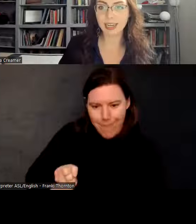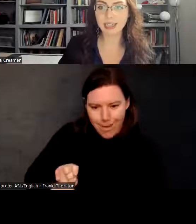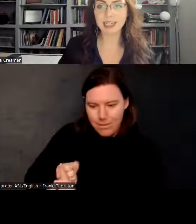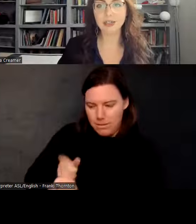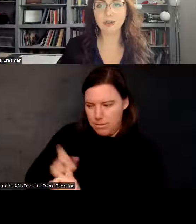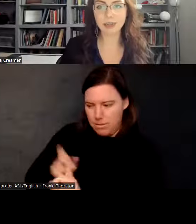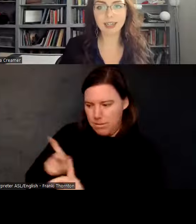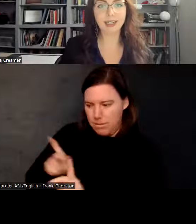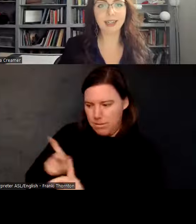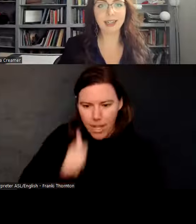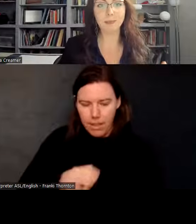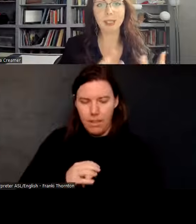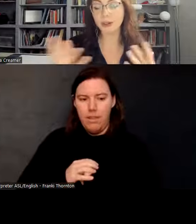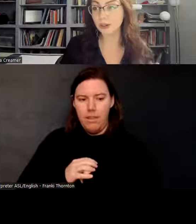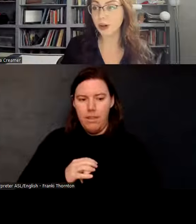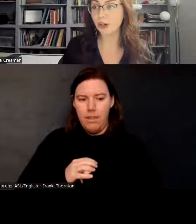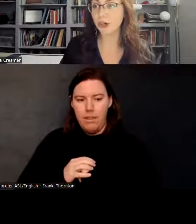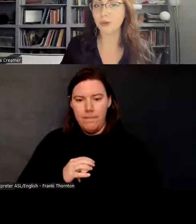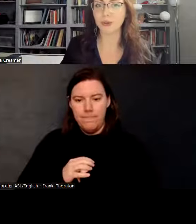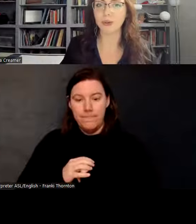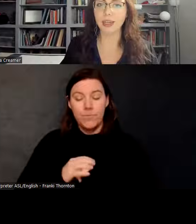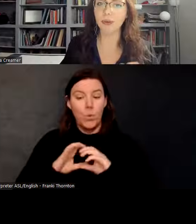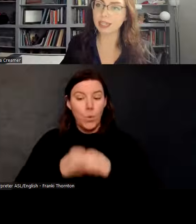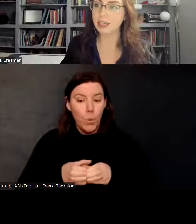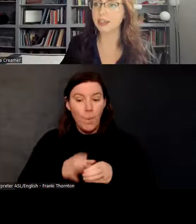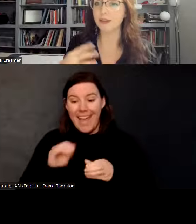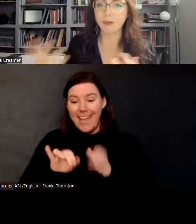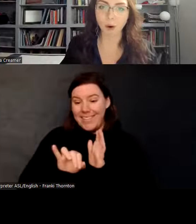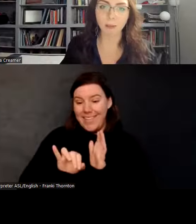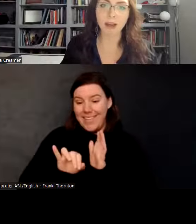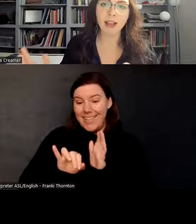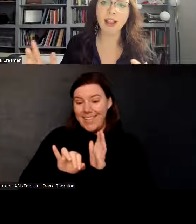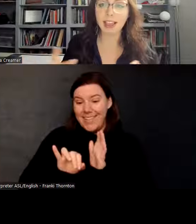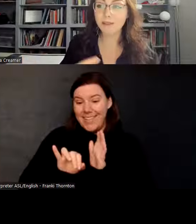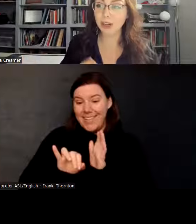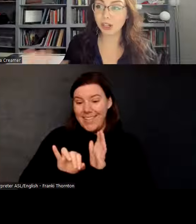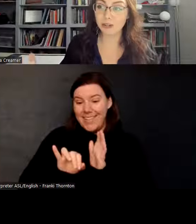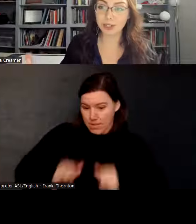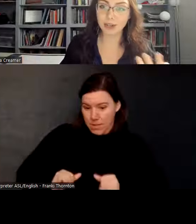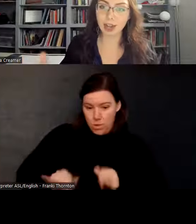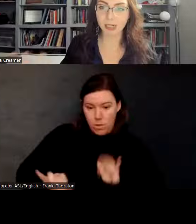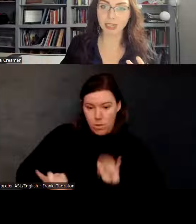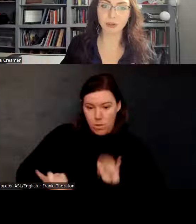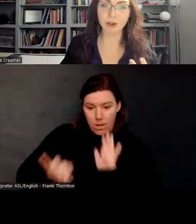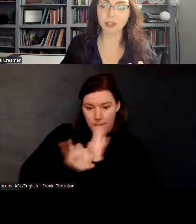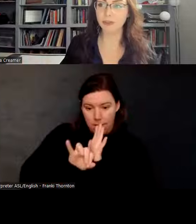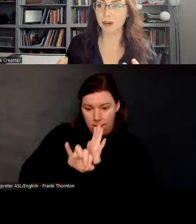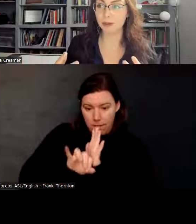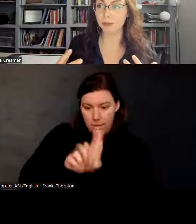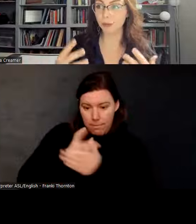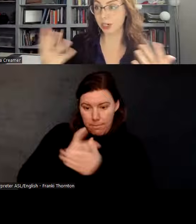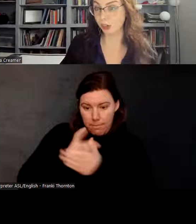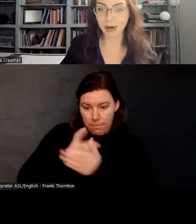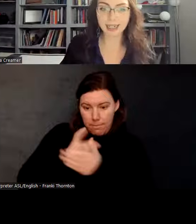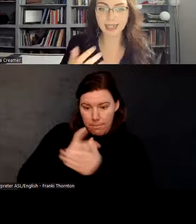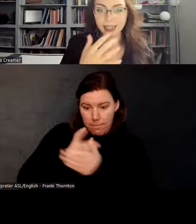individual identity is reflected in material culture through the presence, the form, and the function of different objects resulting